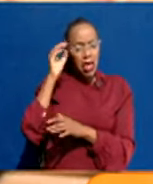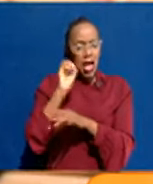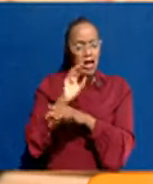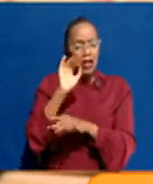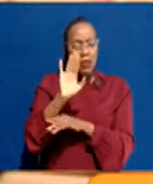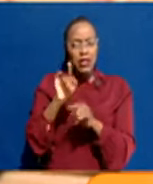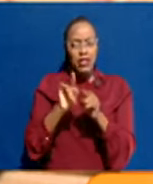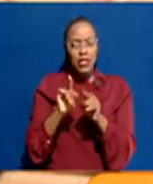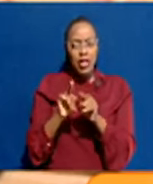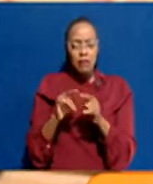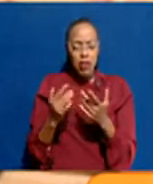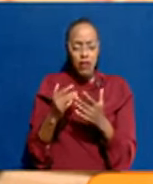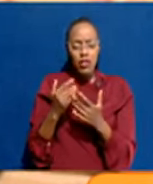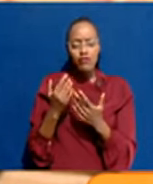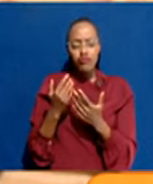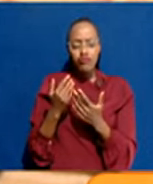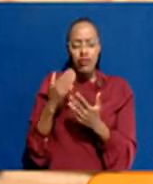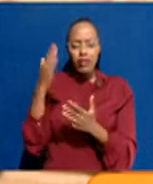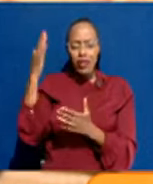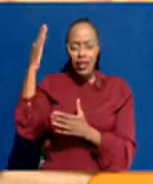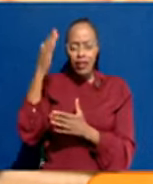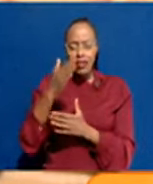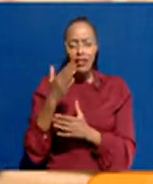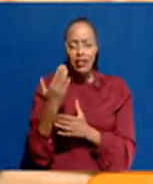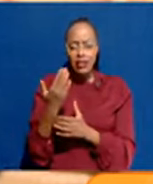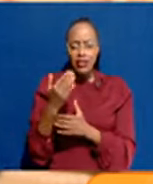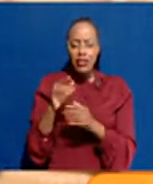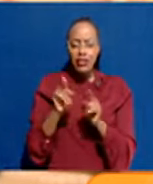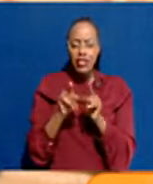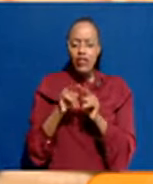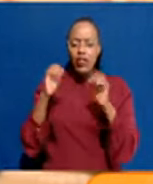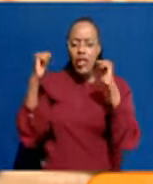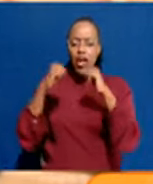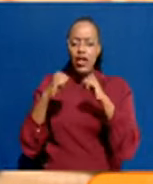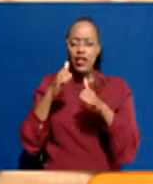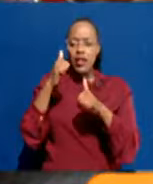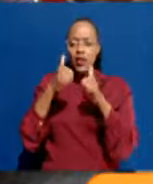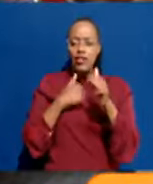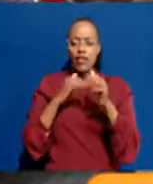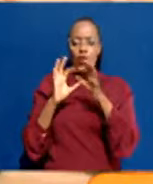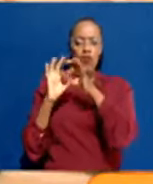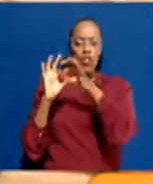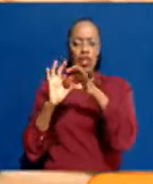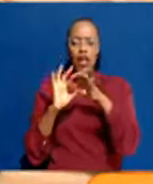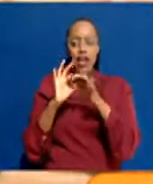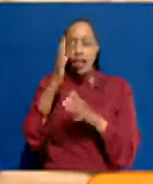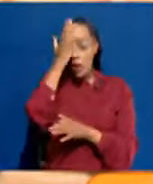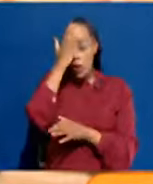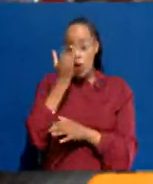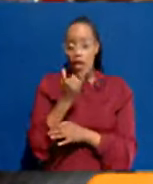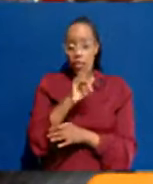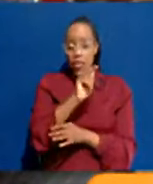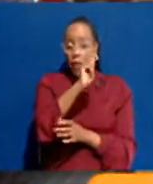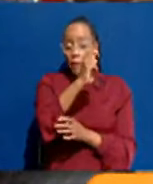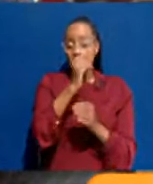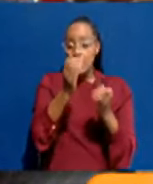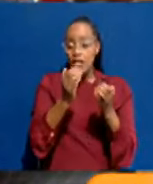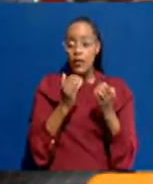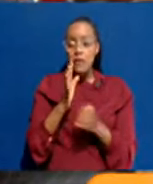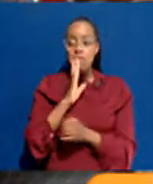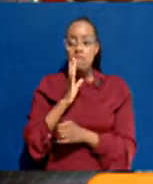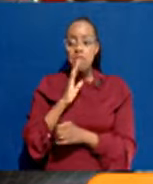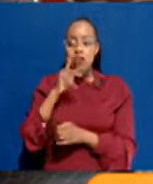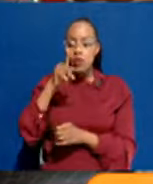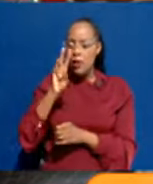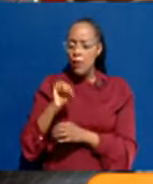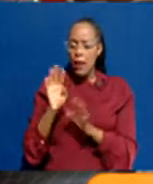fly straight in the face of consensus, which will be the spirit of a coalition? Because the President would need to speak to the Prime